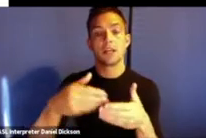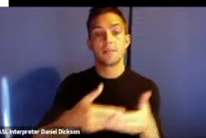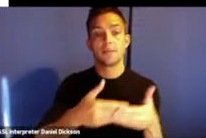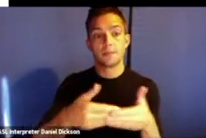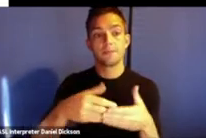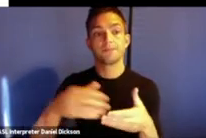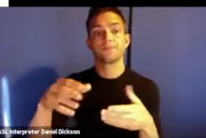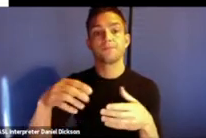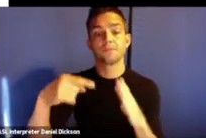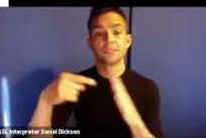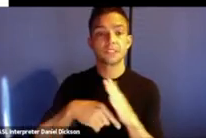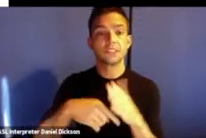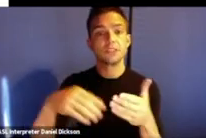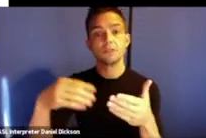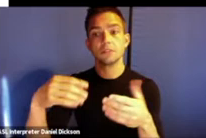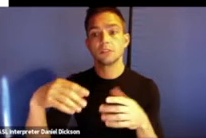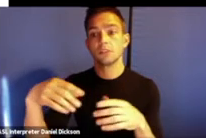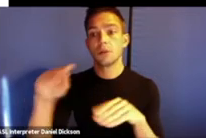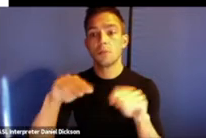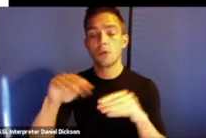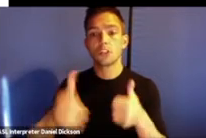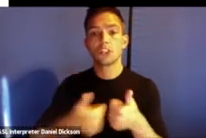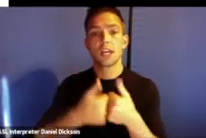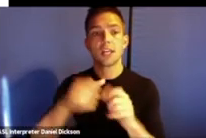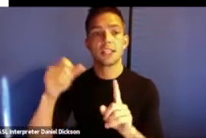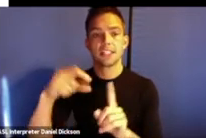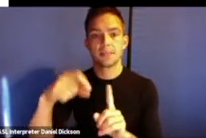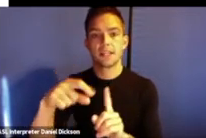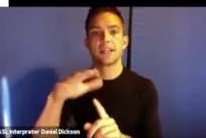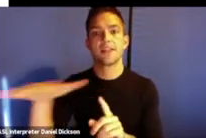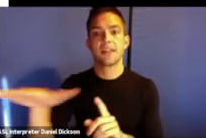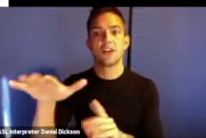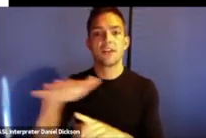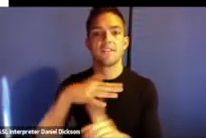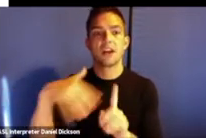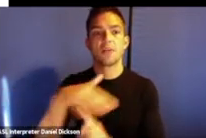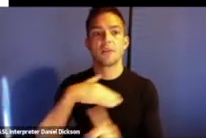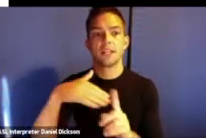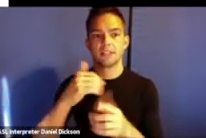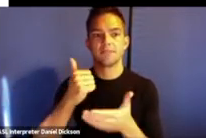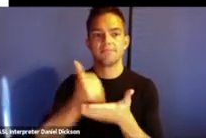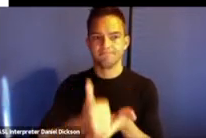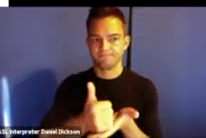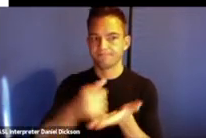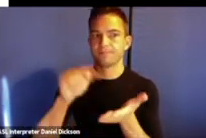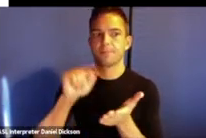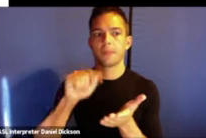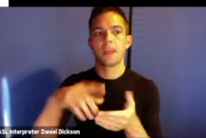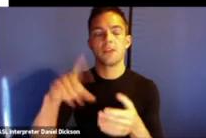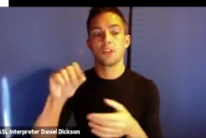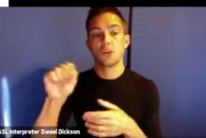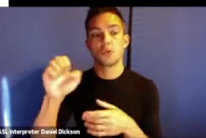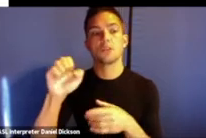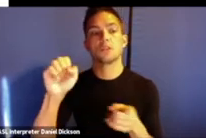intensive motor challenges in stimulating environments is a type of intervention. The dose, it shows that typically higher